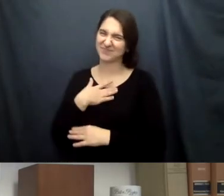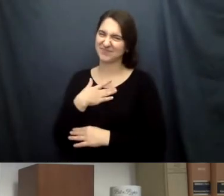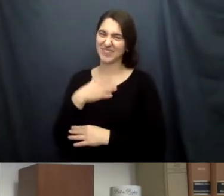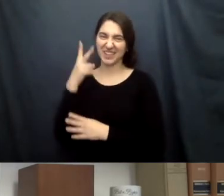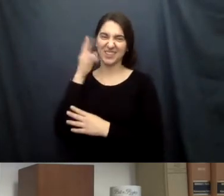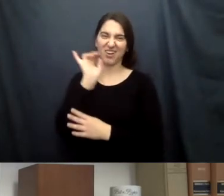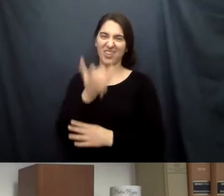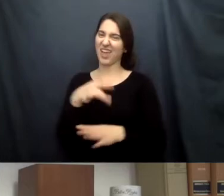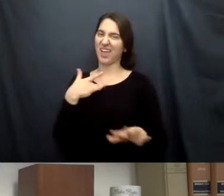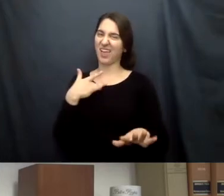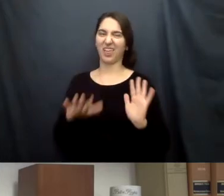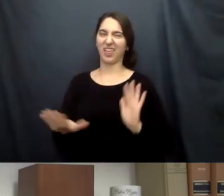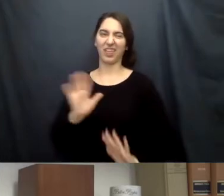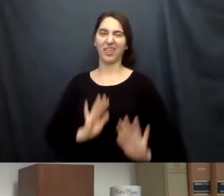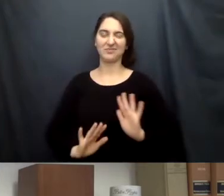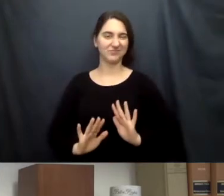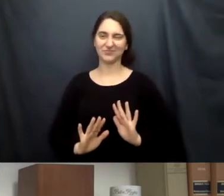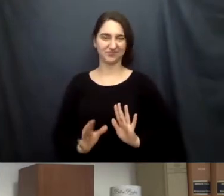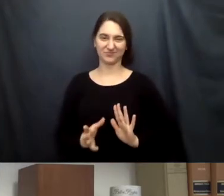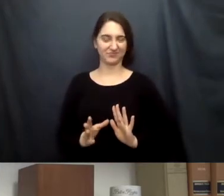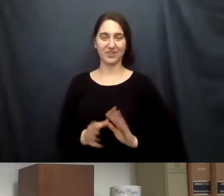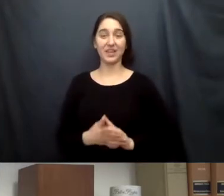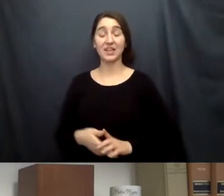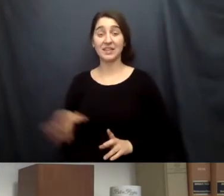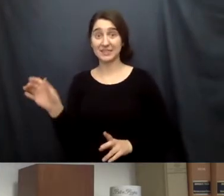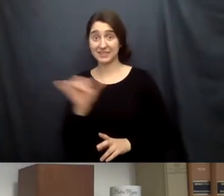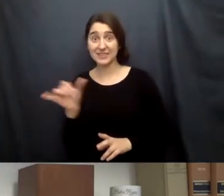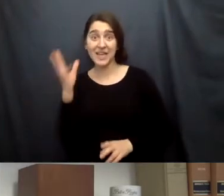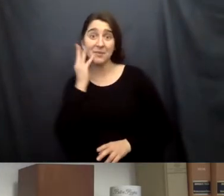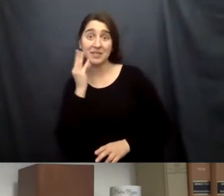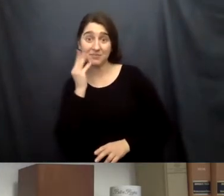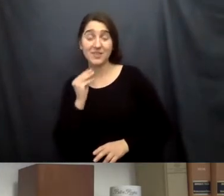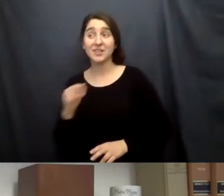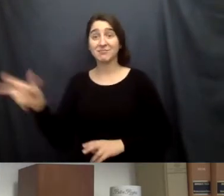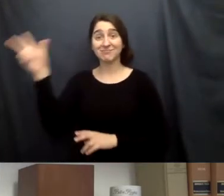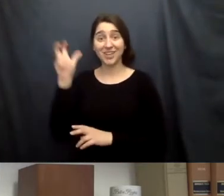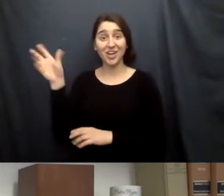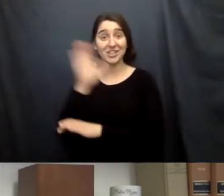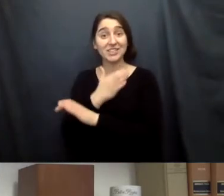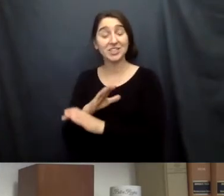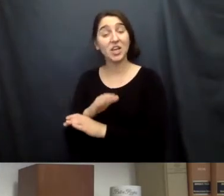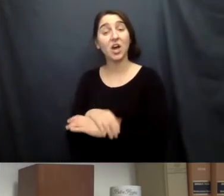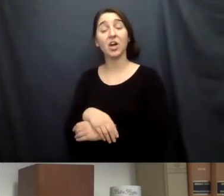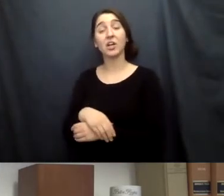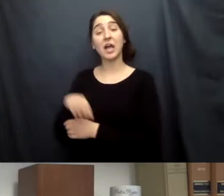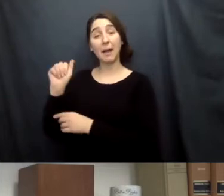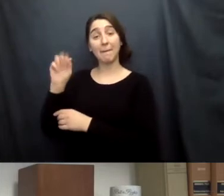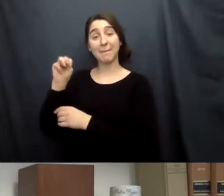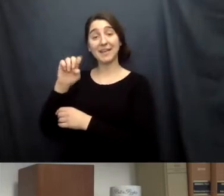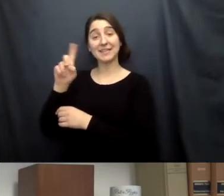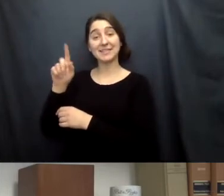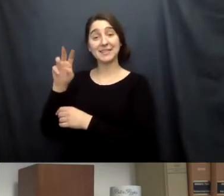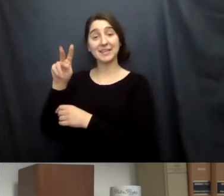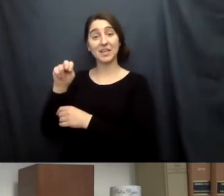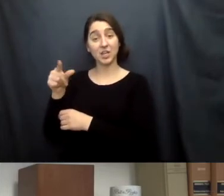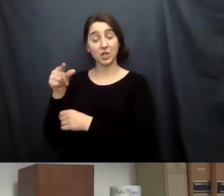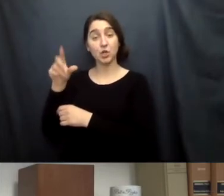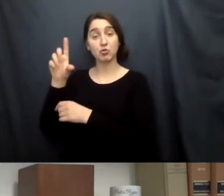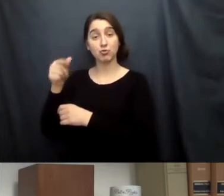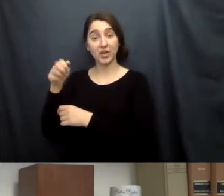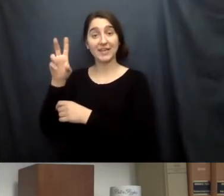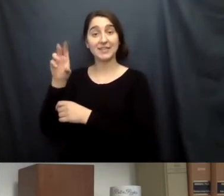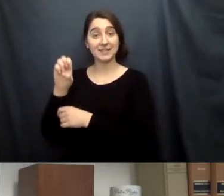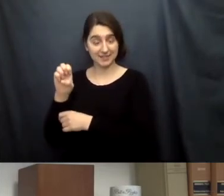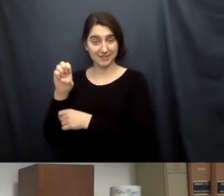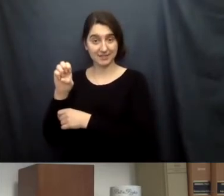American flag. I had the same pit in my stomach when I saw this ad as I did when I heard the